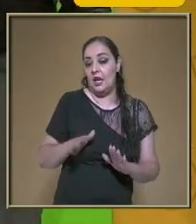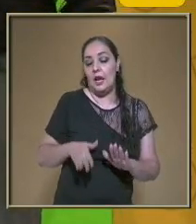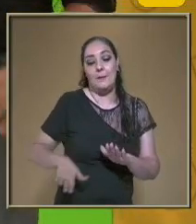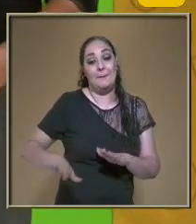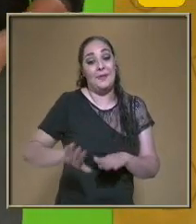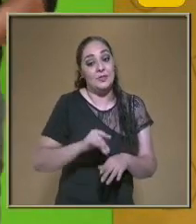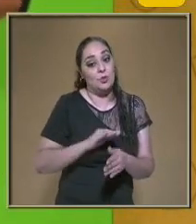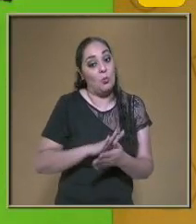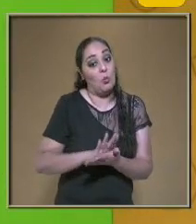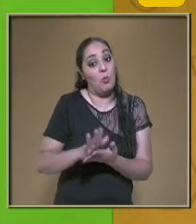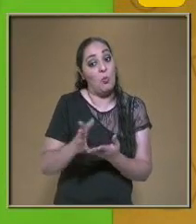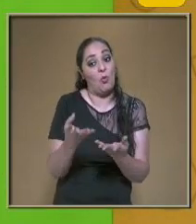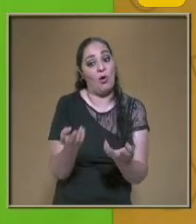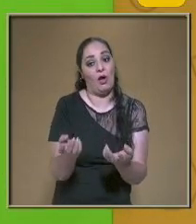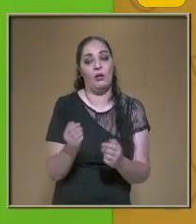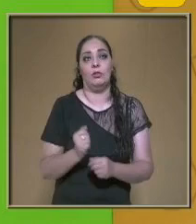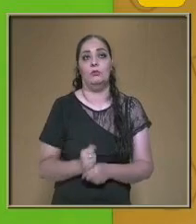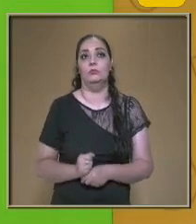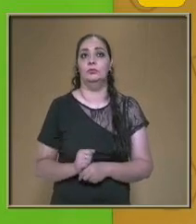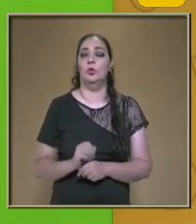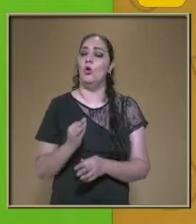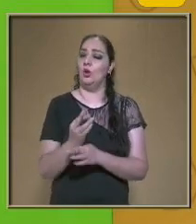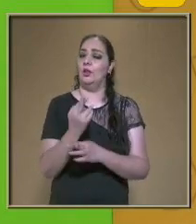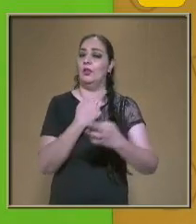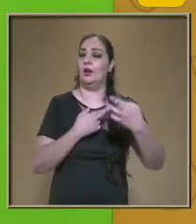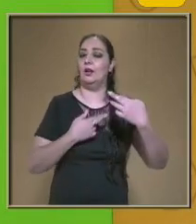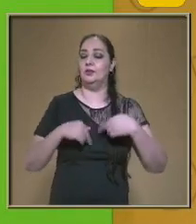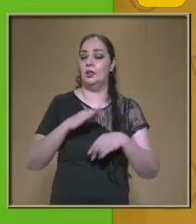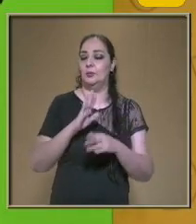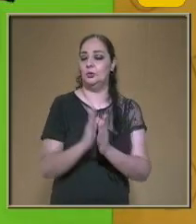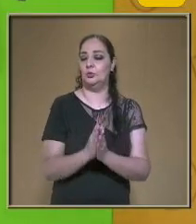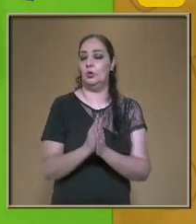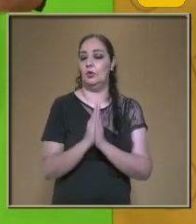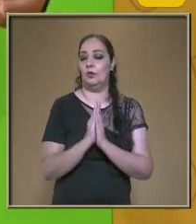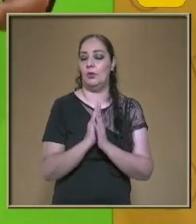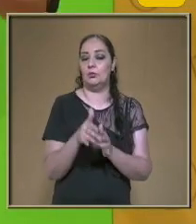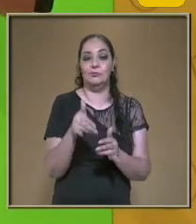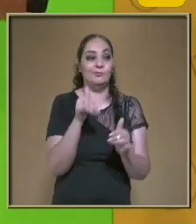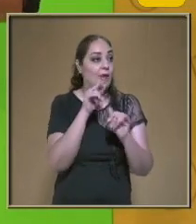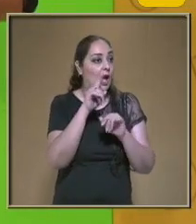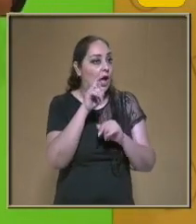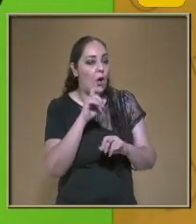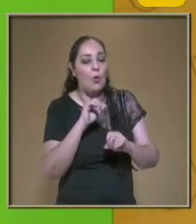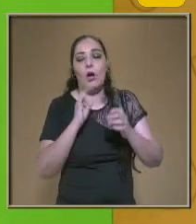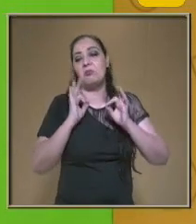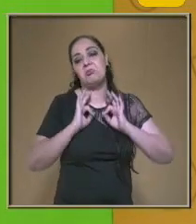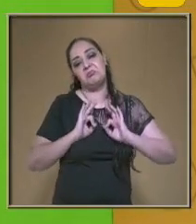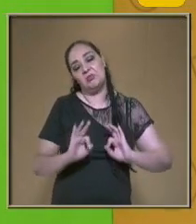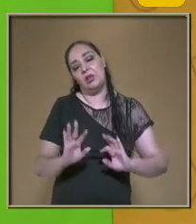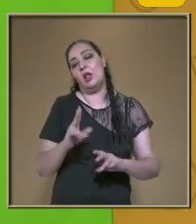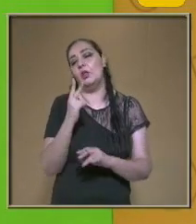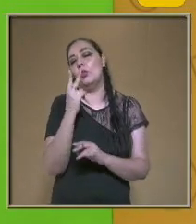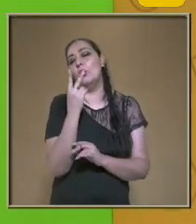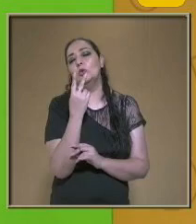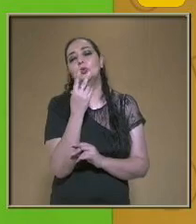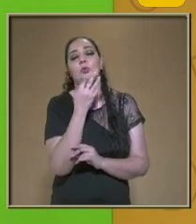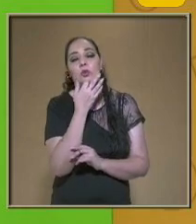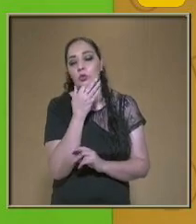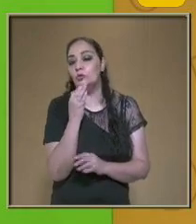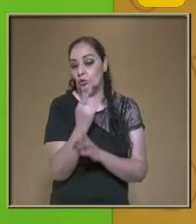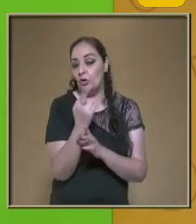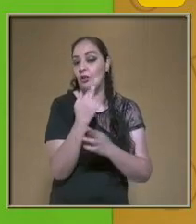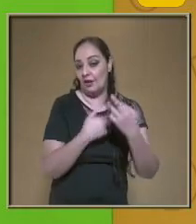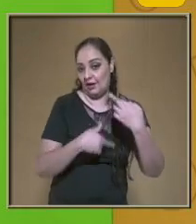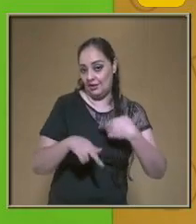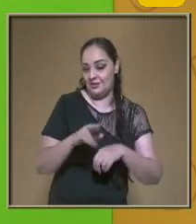Okay? So we are going to return. Okay? Please go drink water, get relaxed just for 2 or 3 minutes, and we will